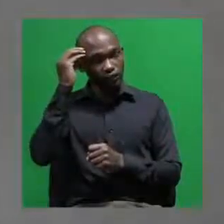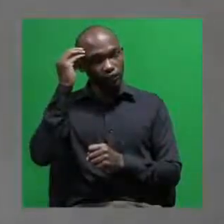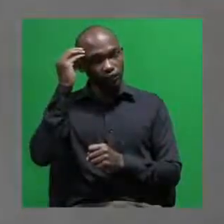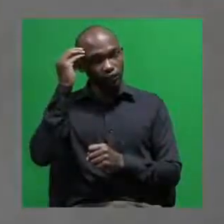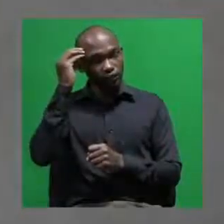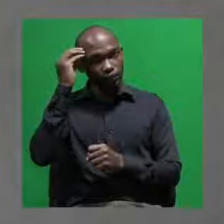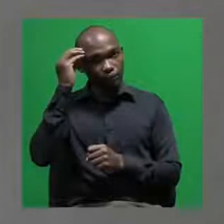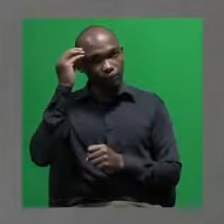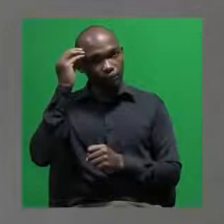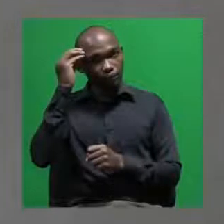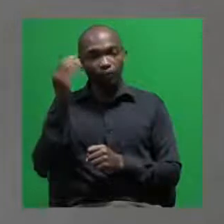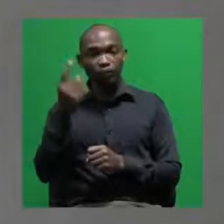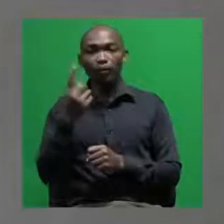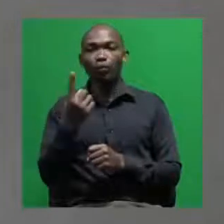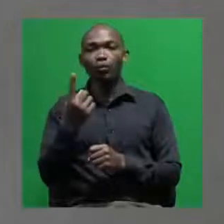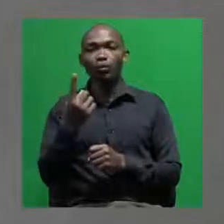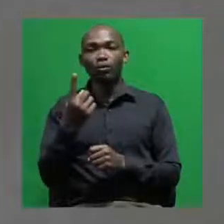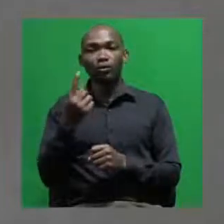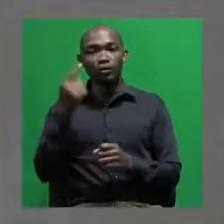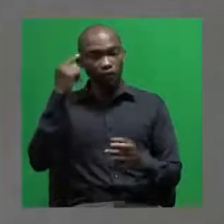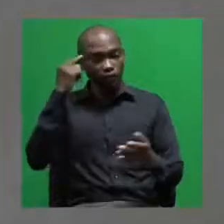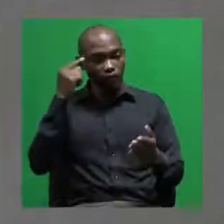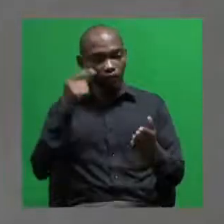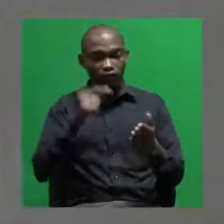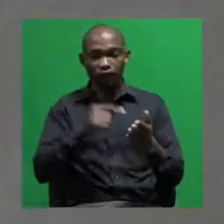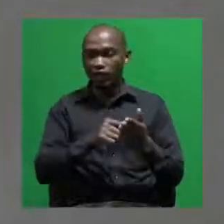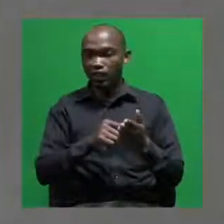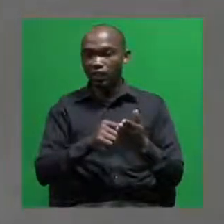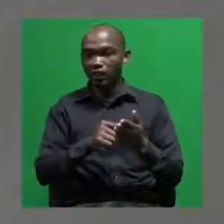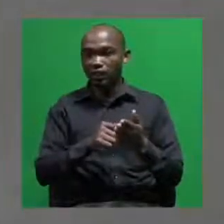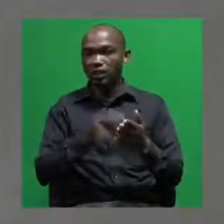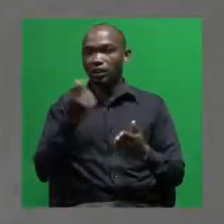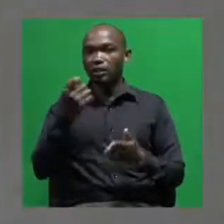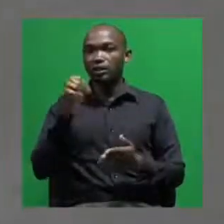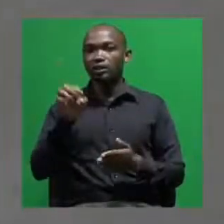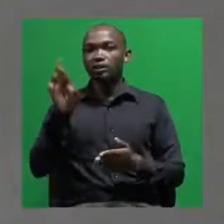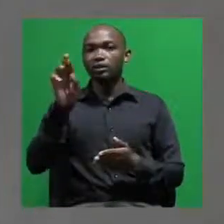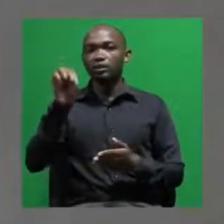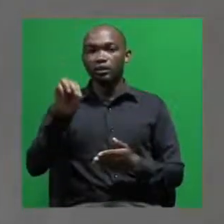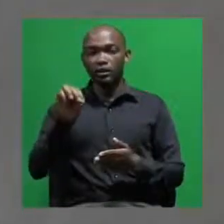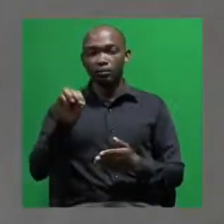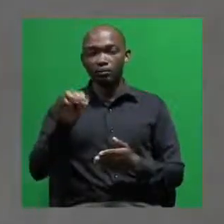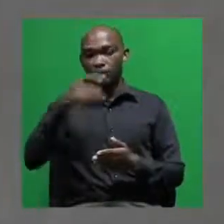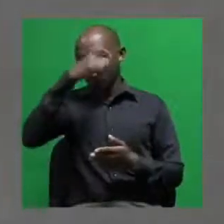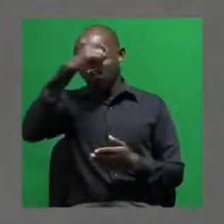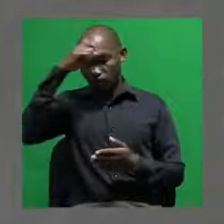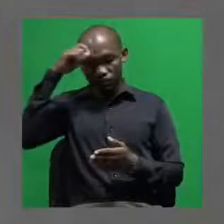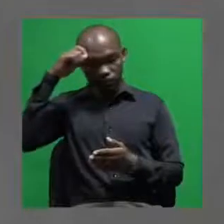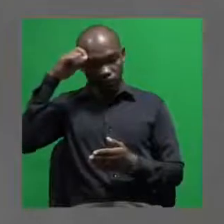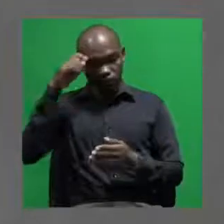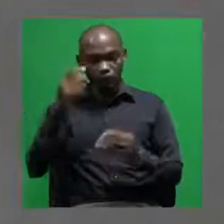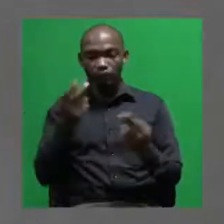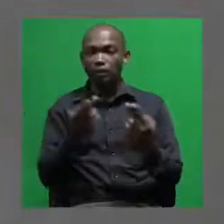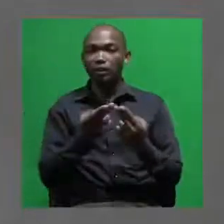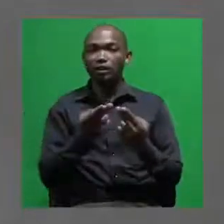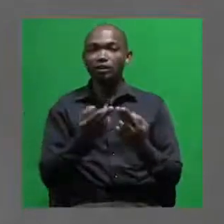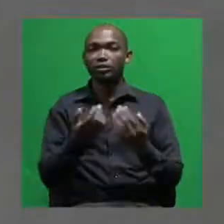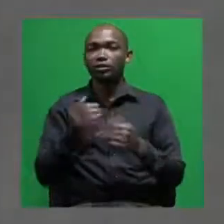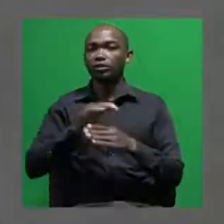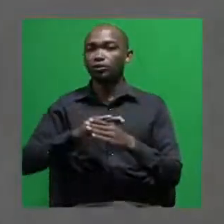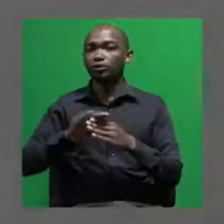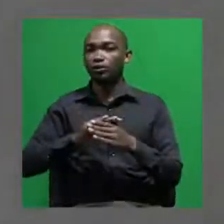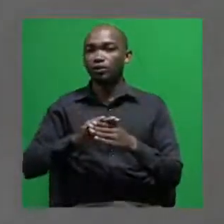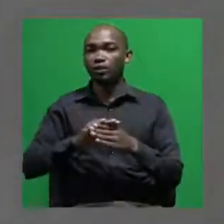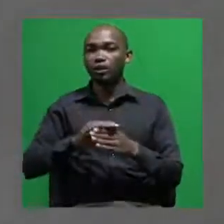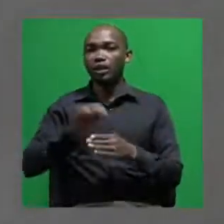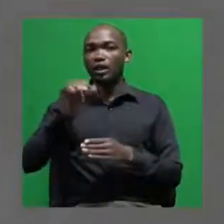term temperature. And secondly, we have to state the SI unit of temperature. So in addition